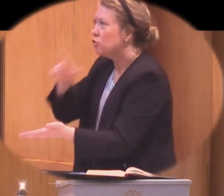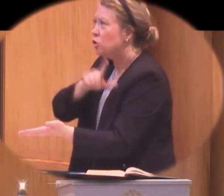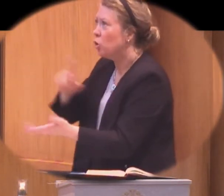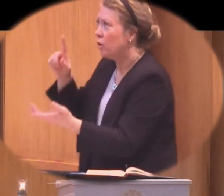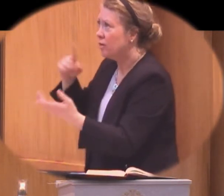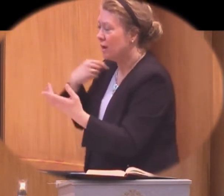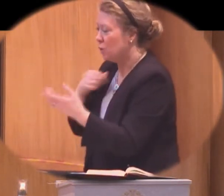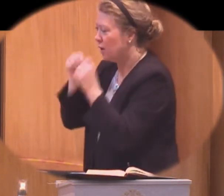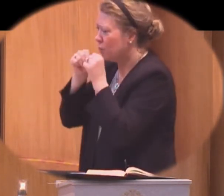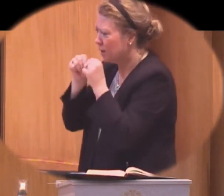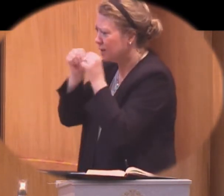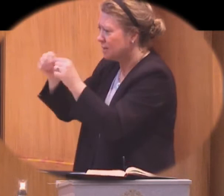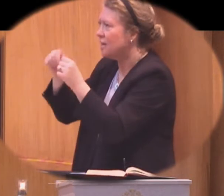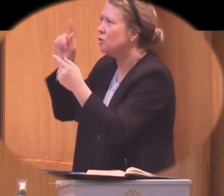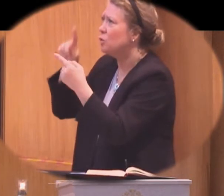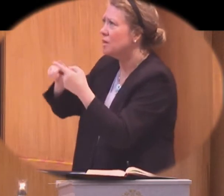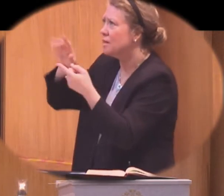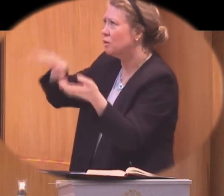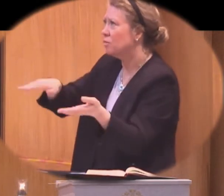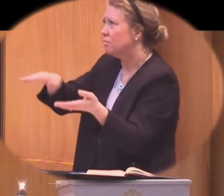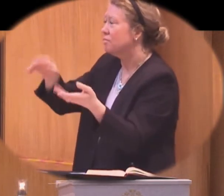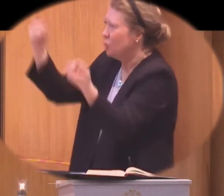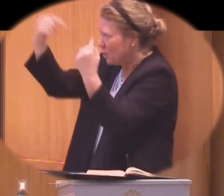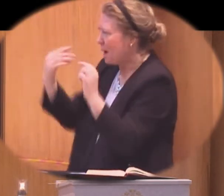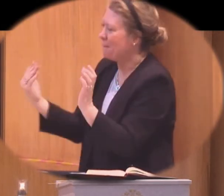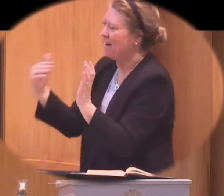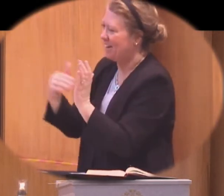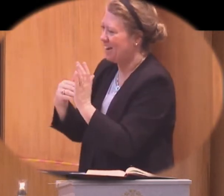Lord, until you come